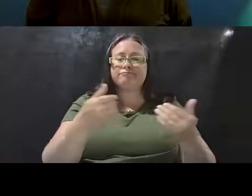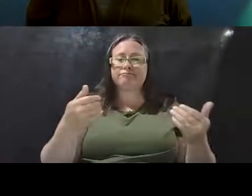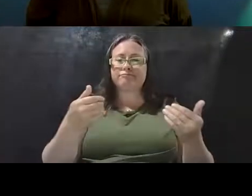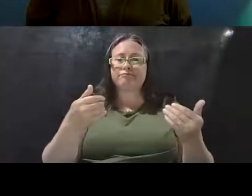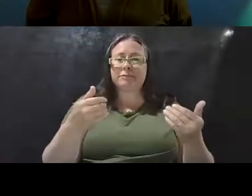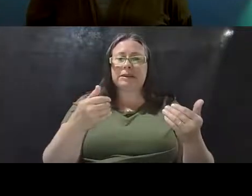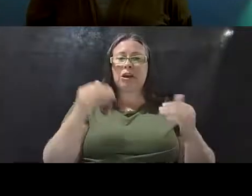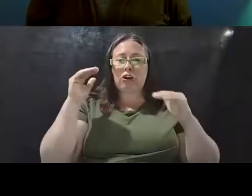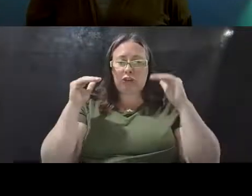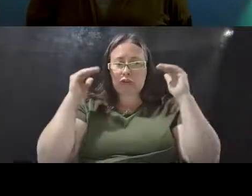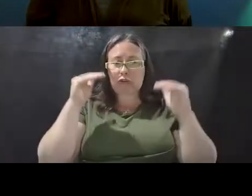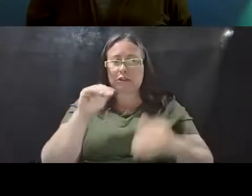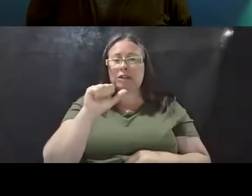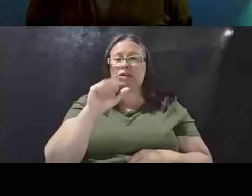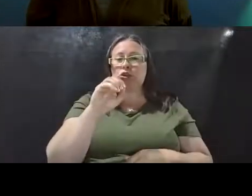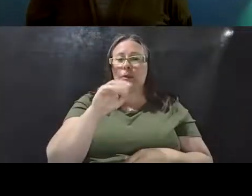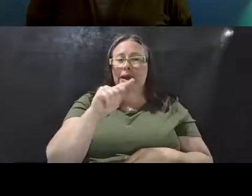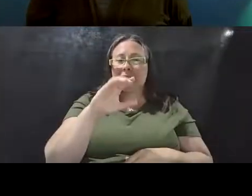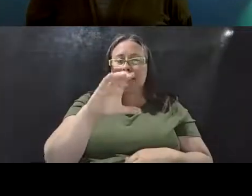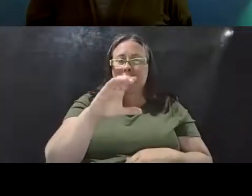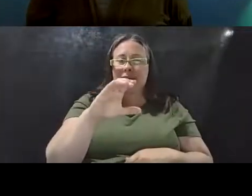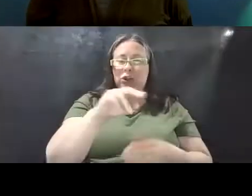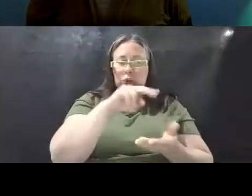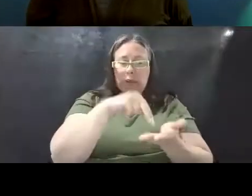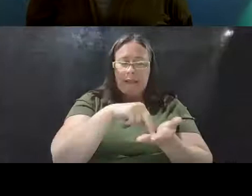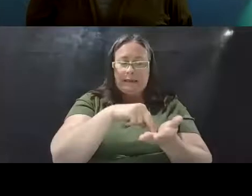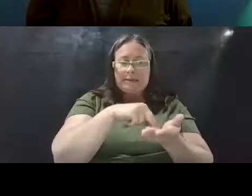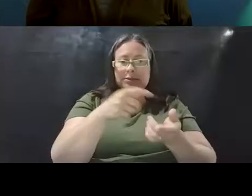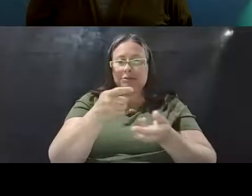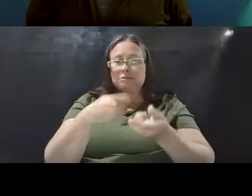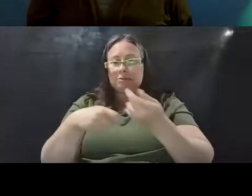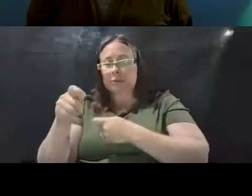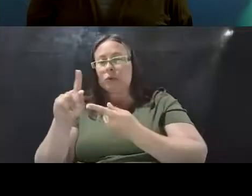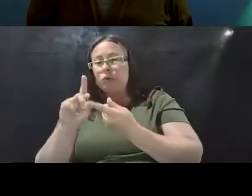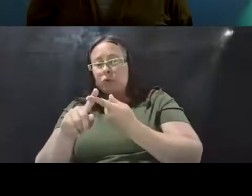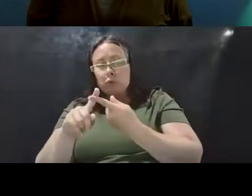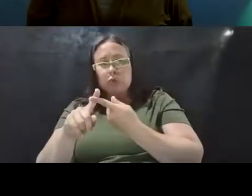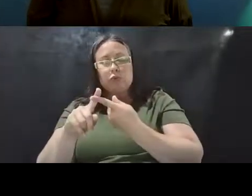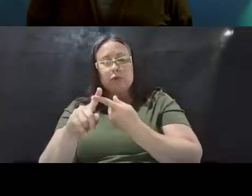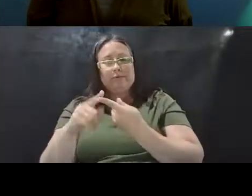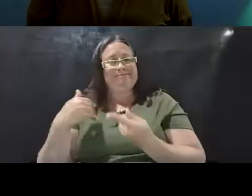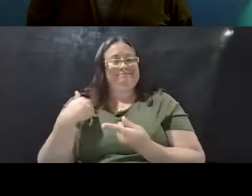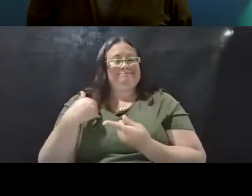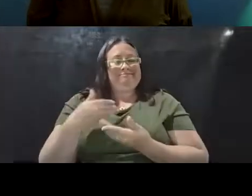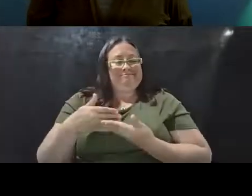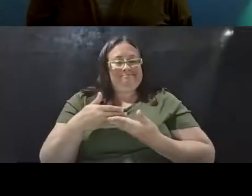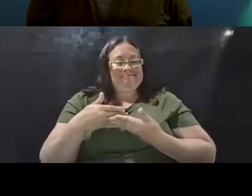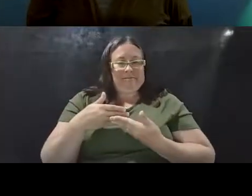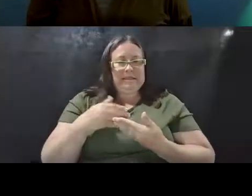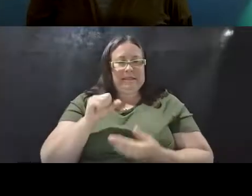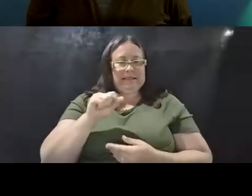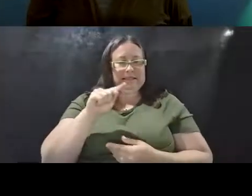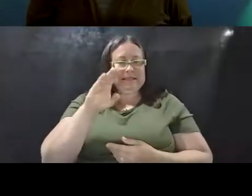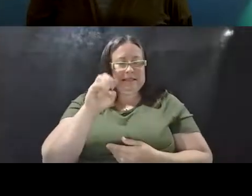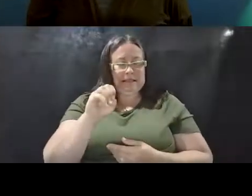somatic nucleus back to a pluripotent state. And so he started out to try to